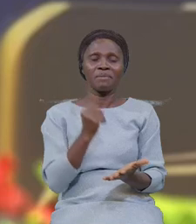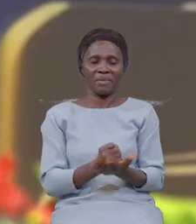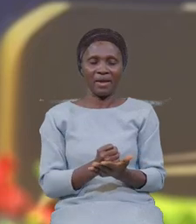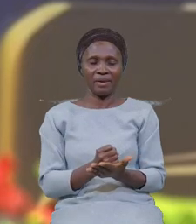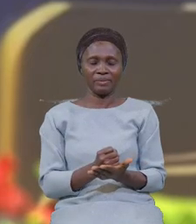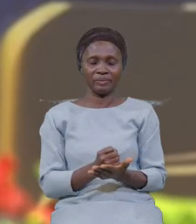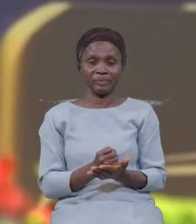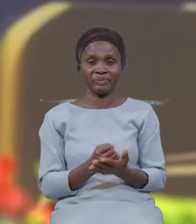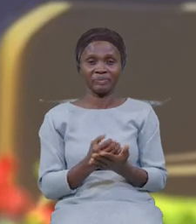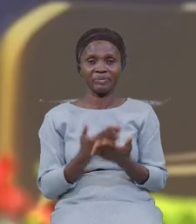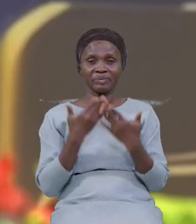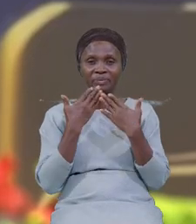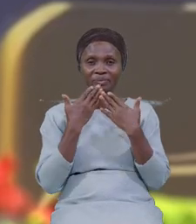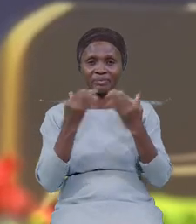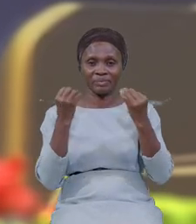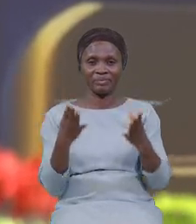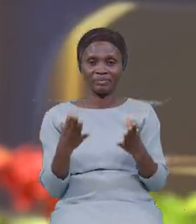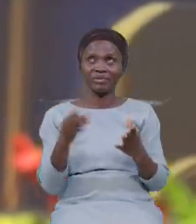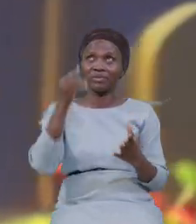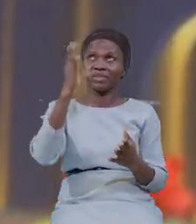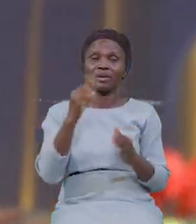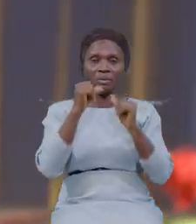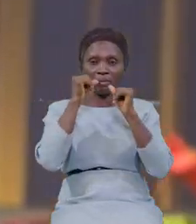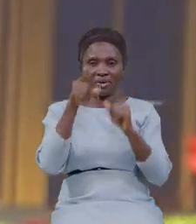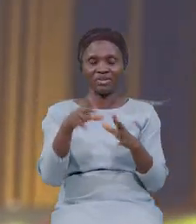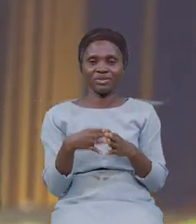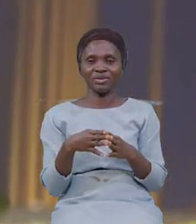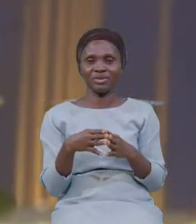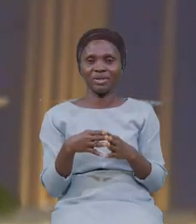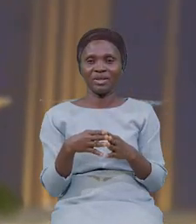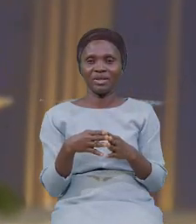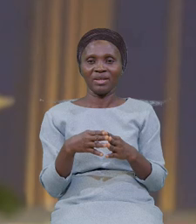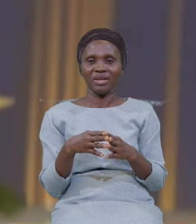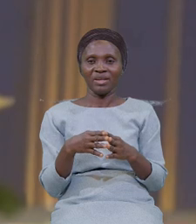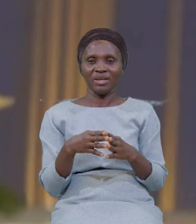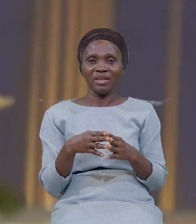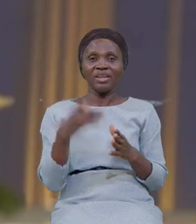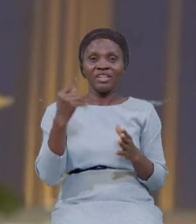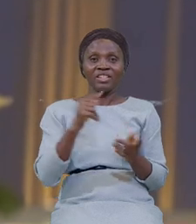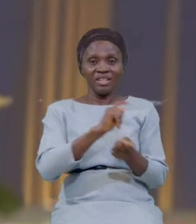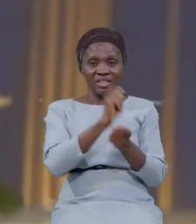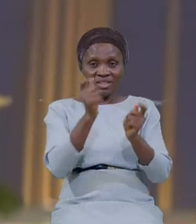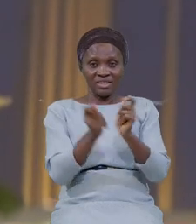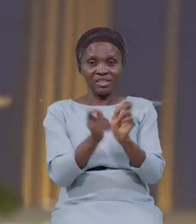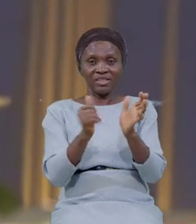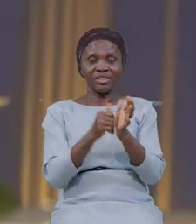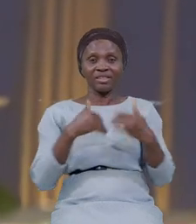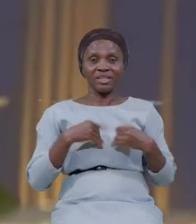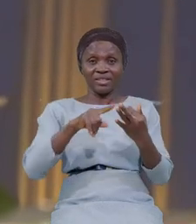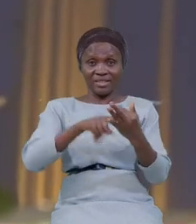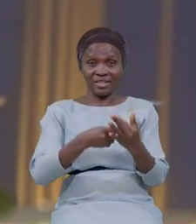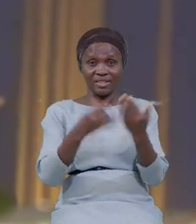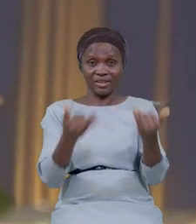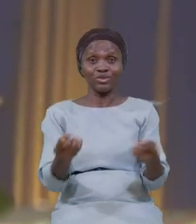much. God bless you. You've been a good audience. And the change that has started